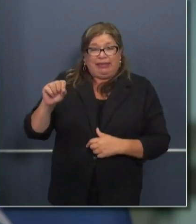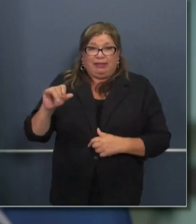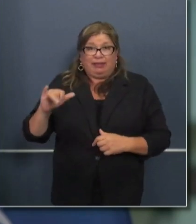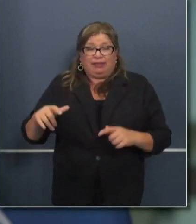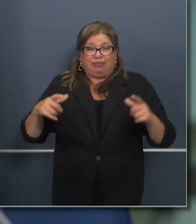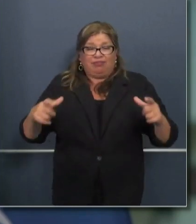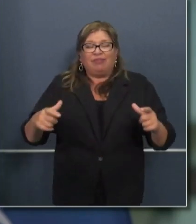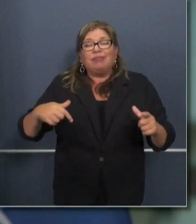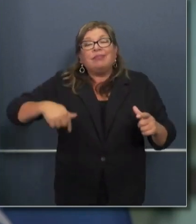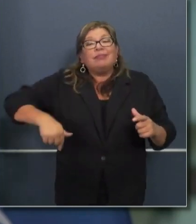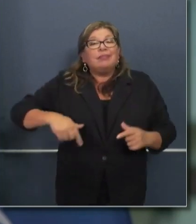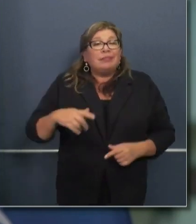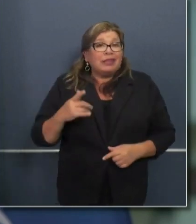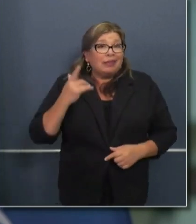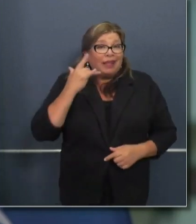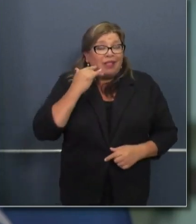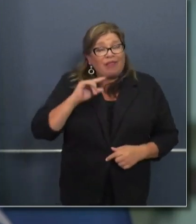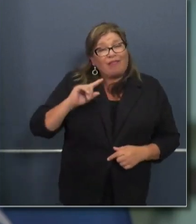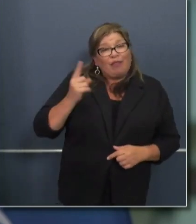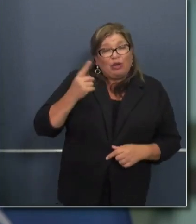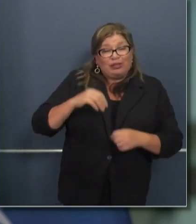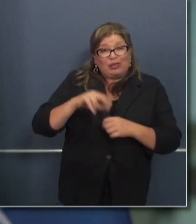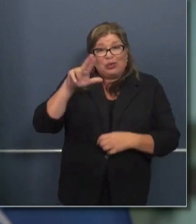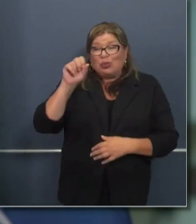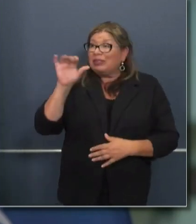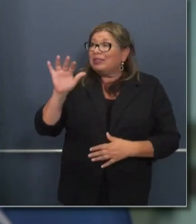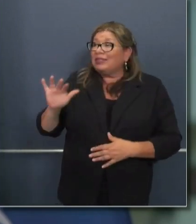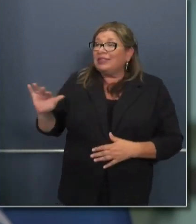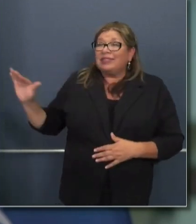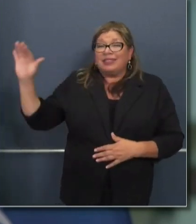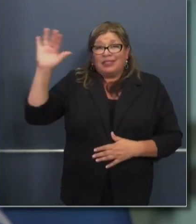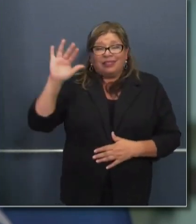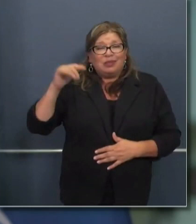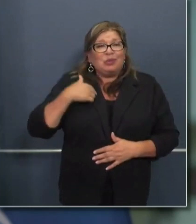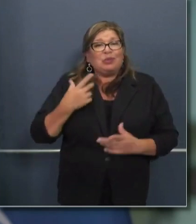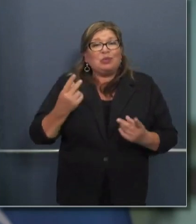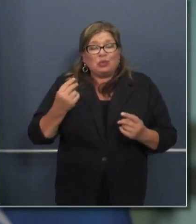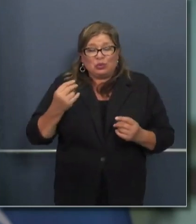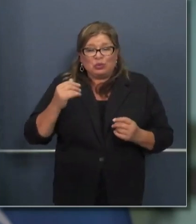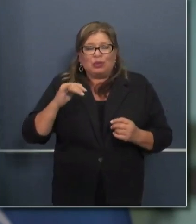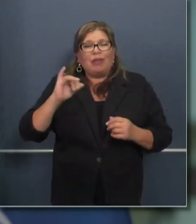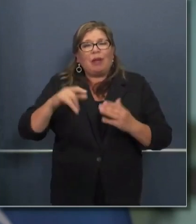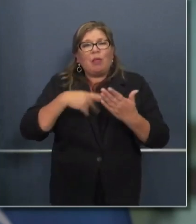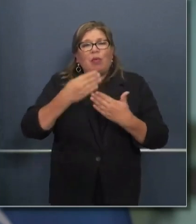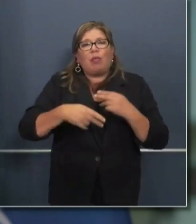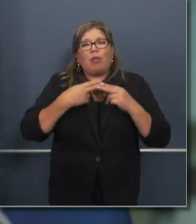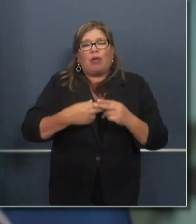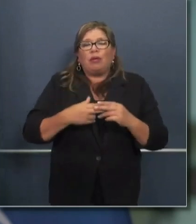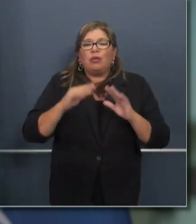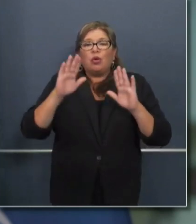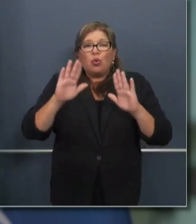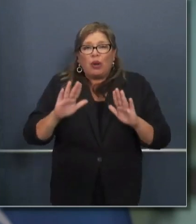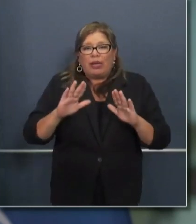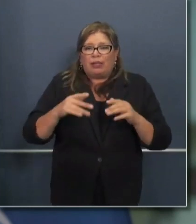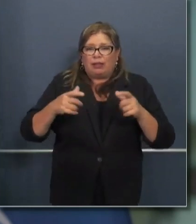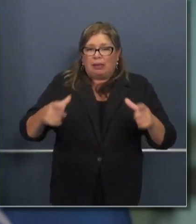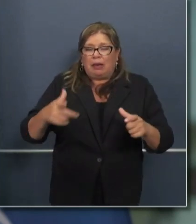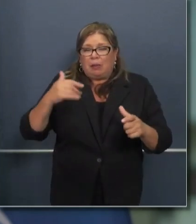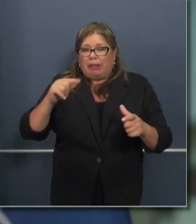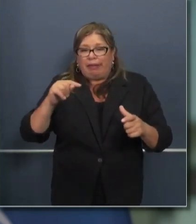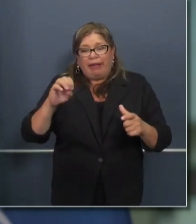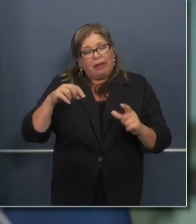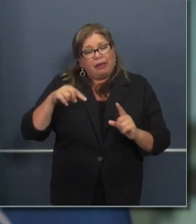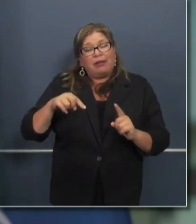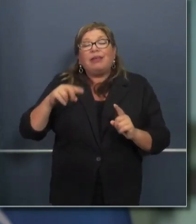to become the first in the nation to provide meals for our seniors. Dr. Galley reinforced the need for me